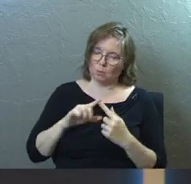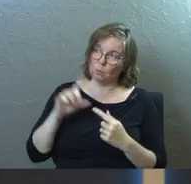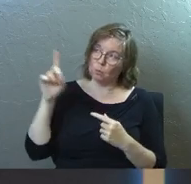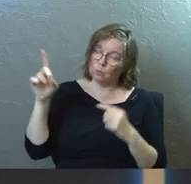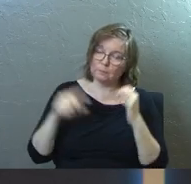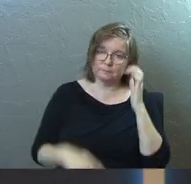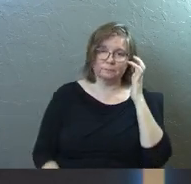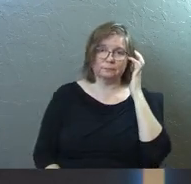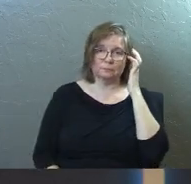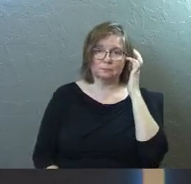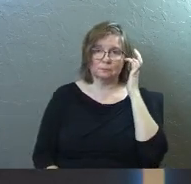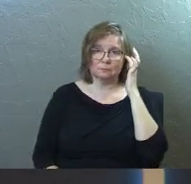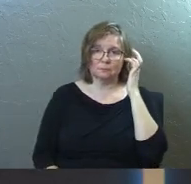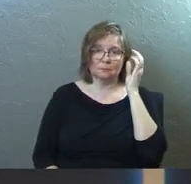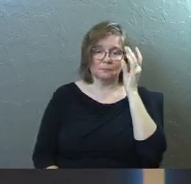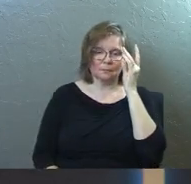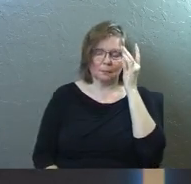to you.